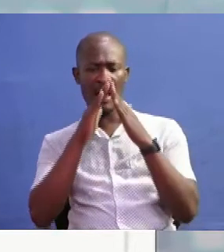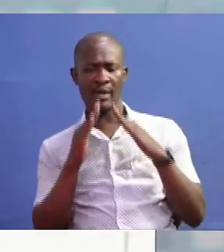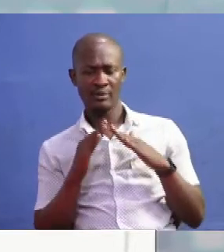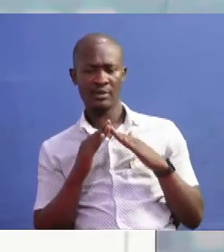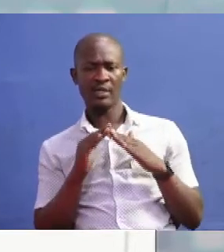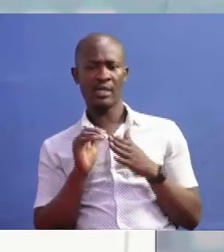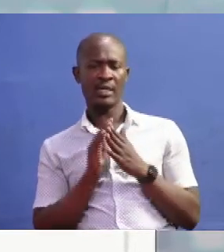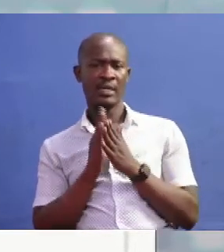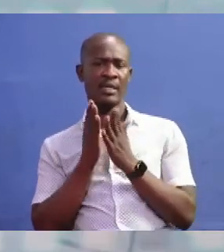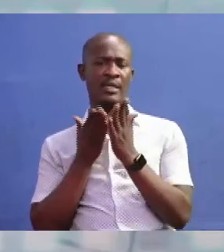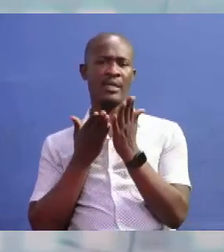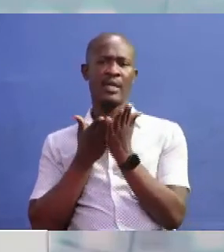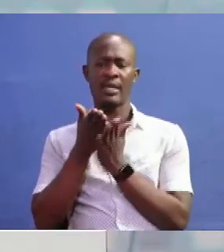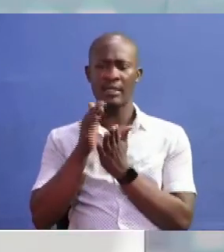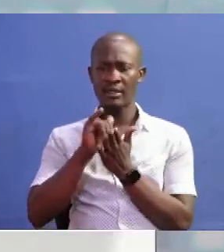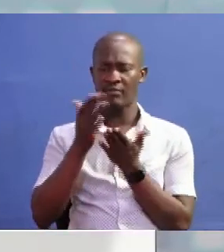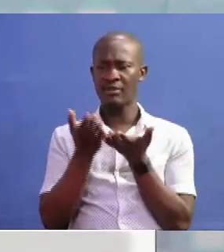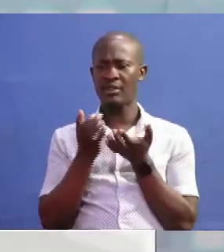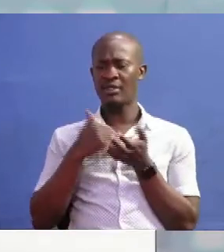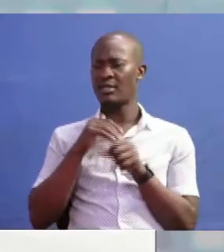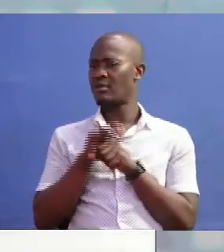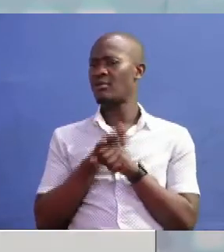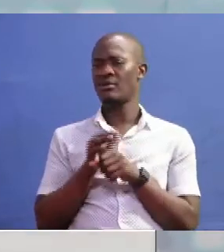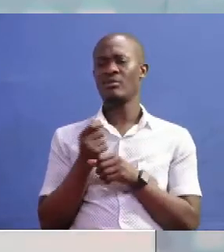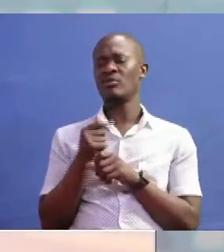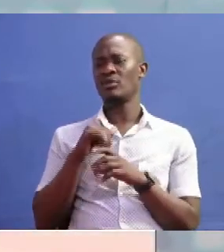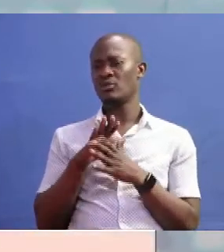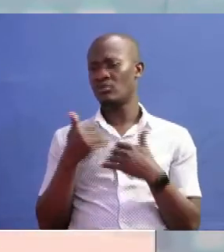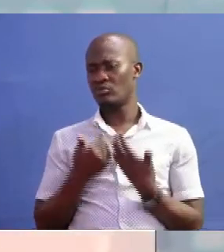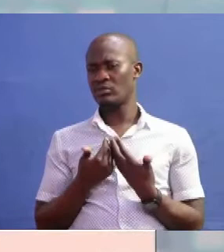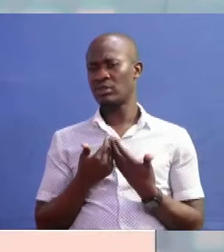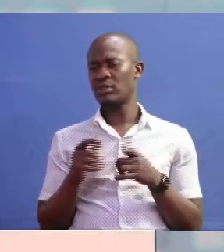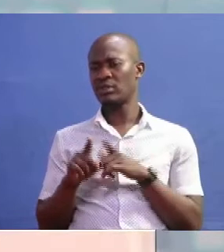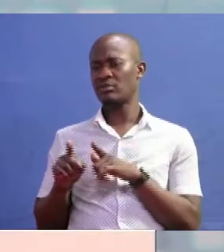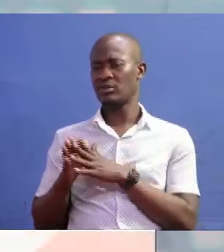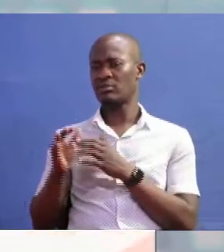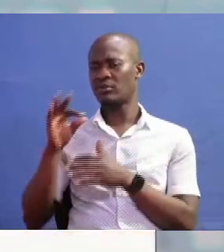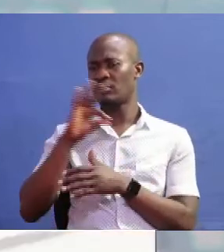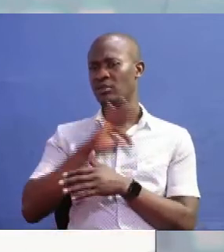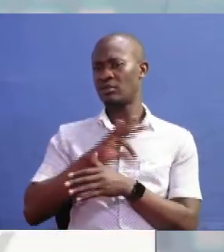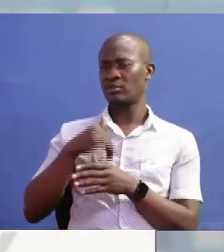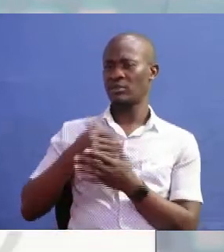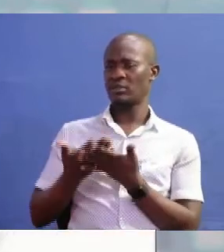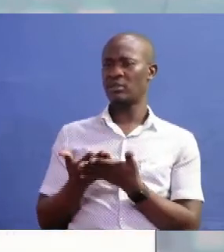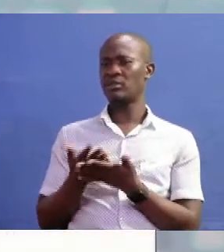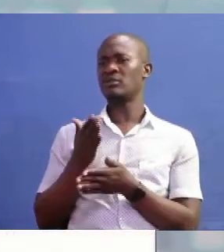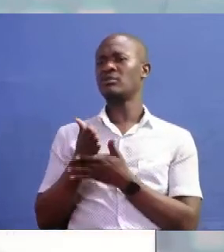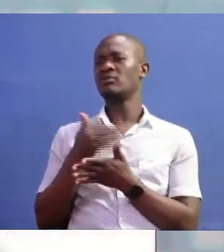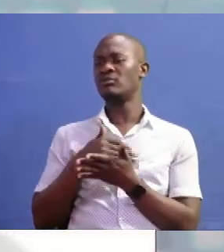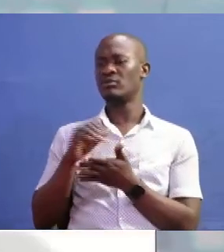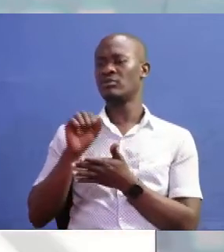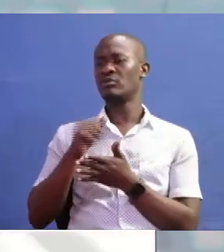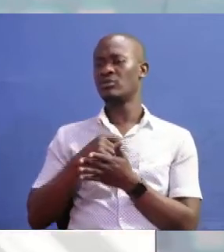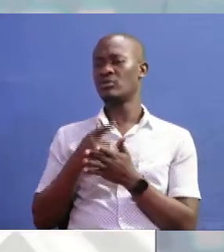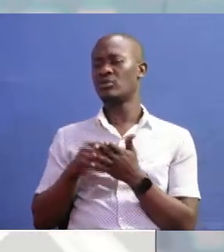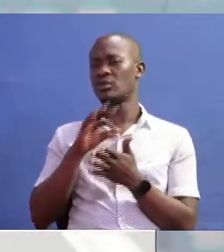estate directly, even though it requires a lot of money to invest into the real estate. And also you can invest in the real estate indirectly by investing into what we